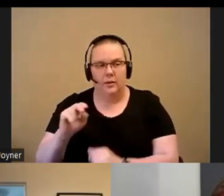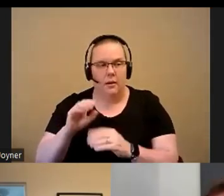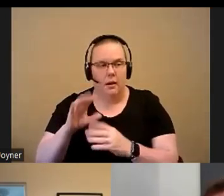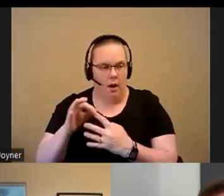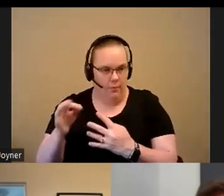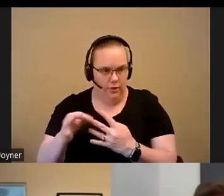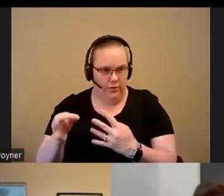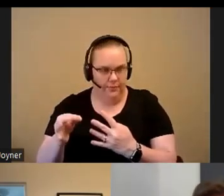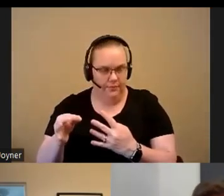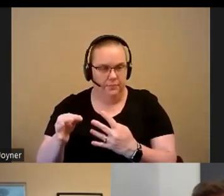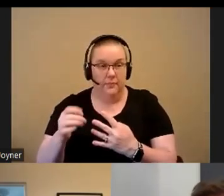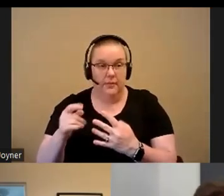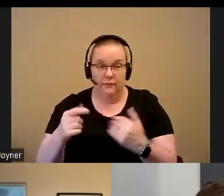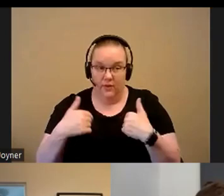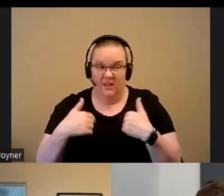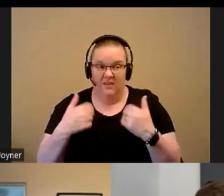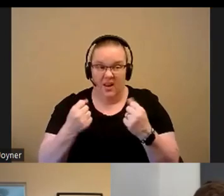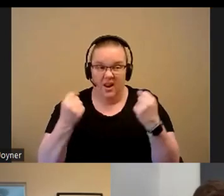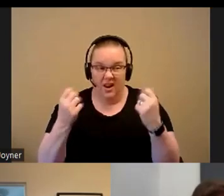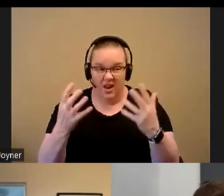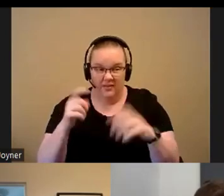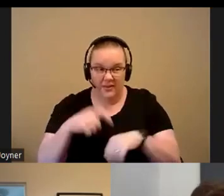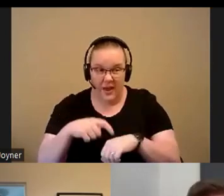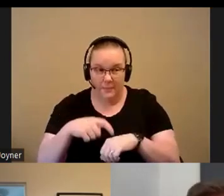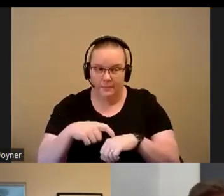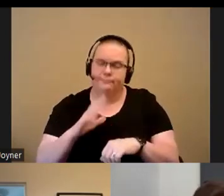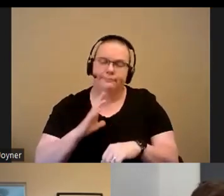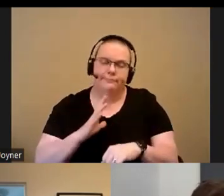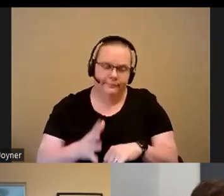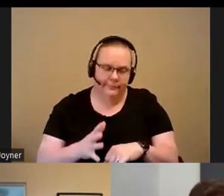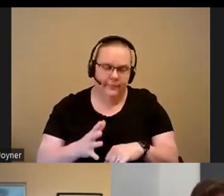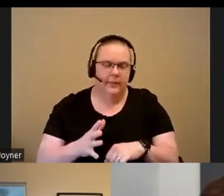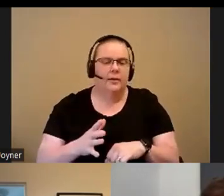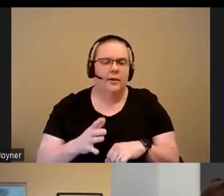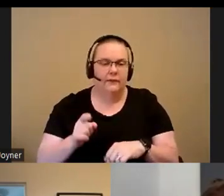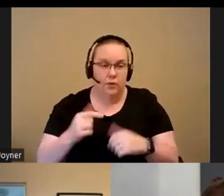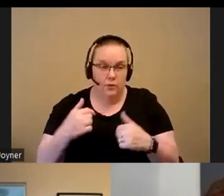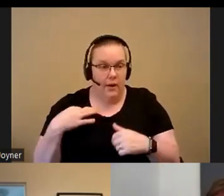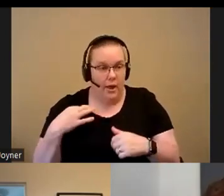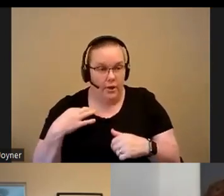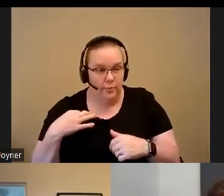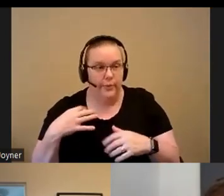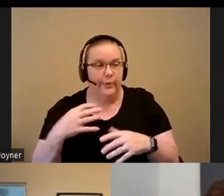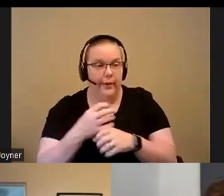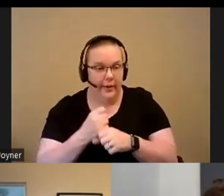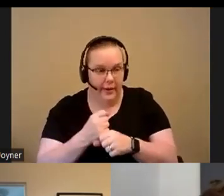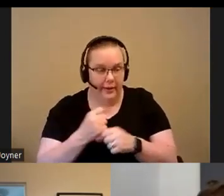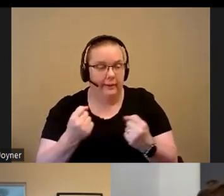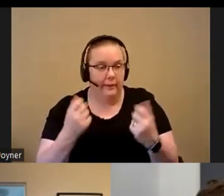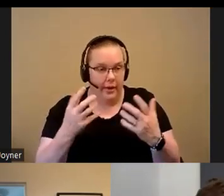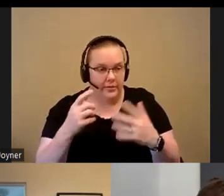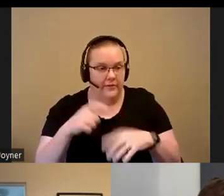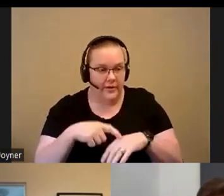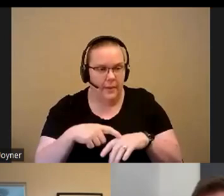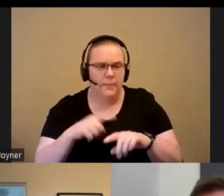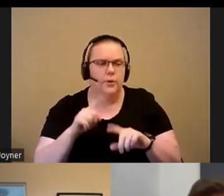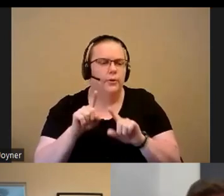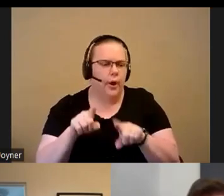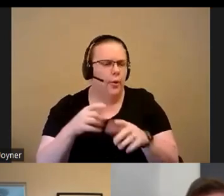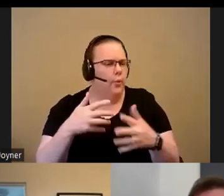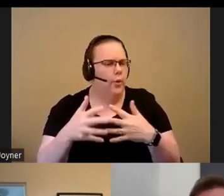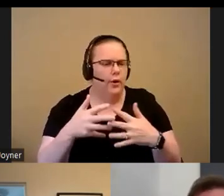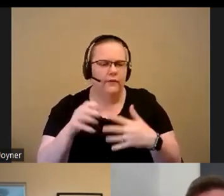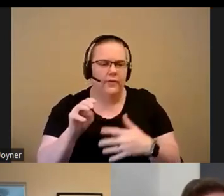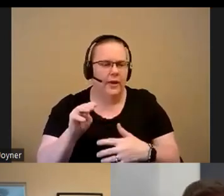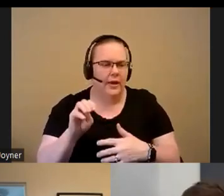If you have lots of time, certainly that's advantageous. If you're eligible and you've got lots of time, that's certainly advantageous because then you don't have to go wherever the embassy is. And in some